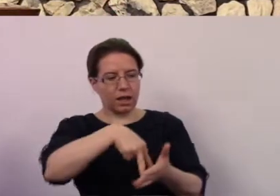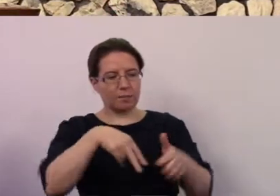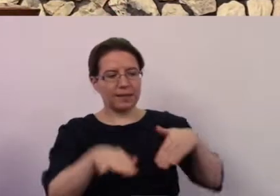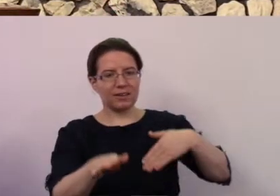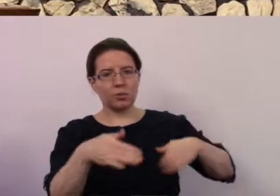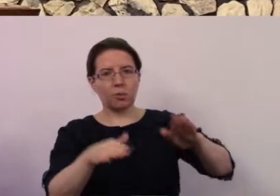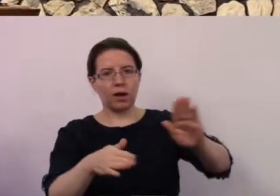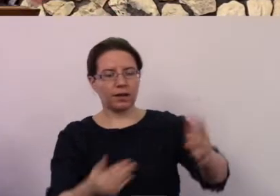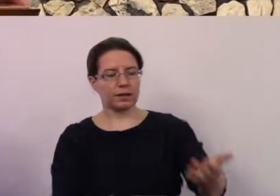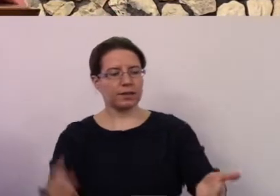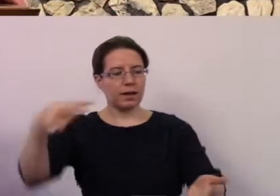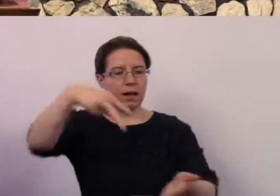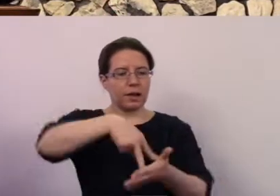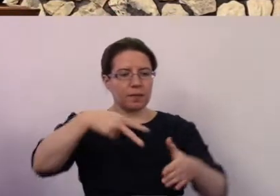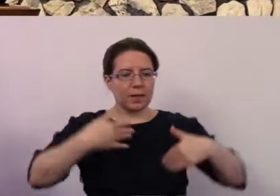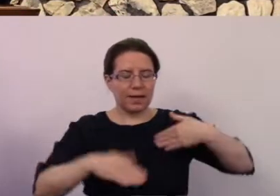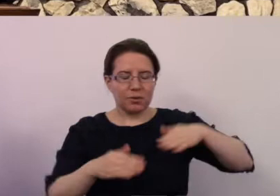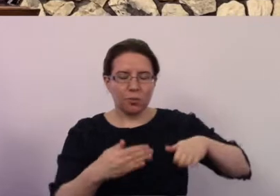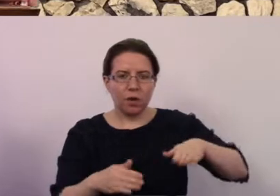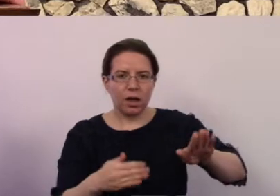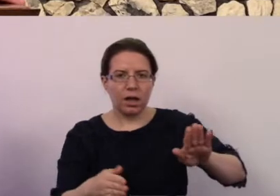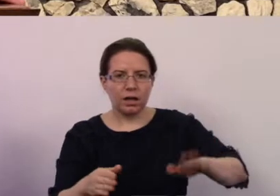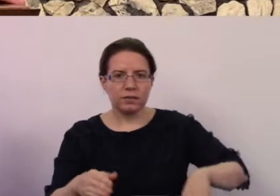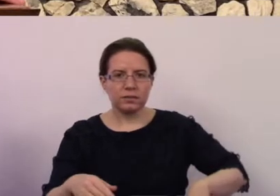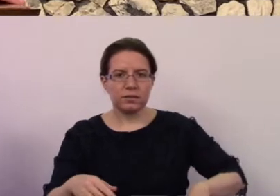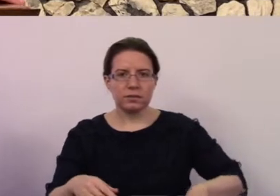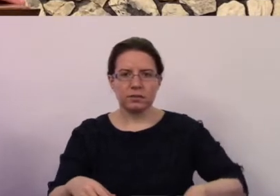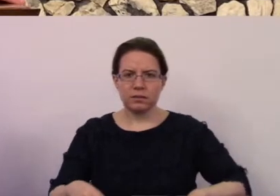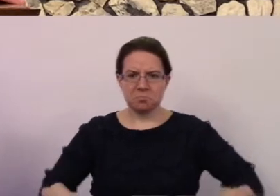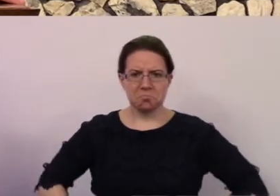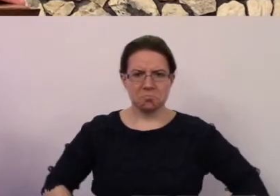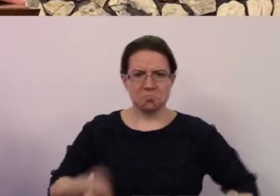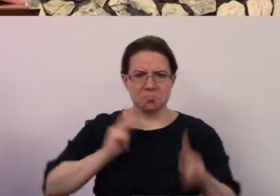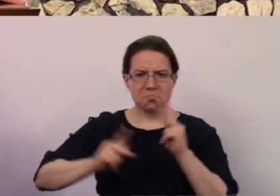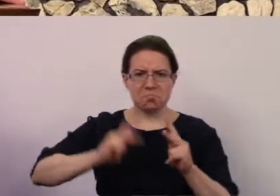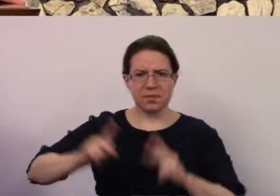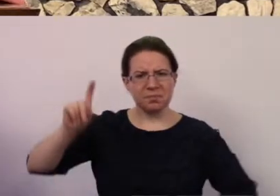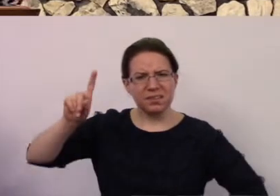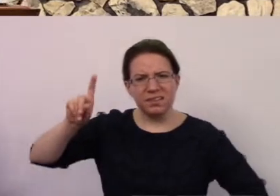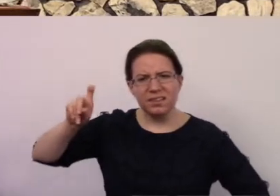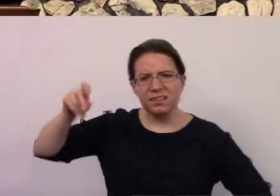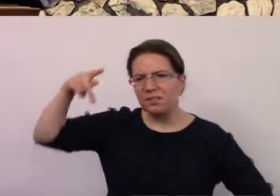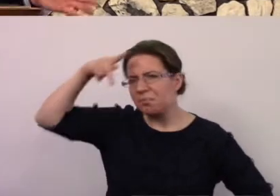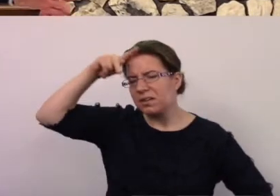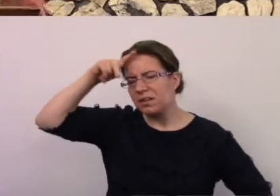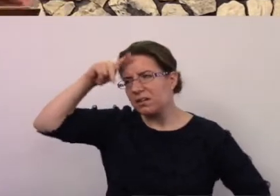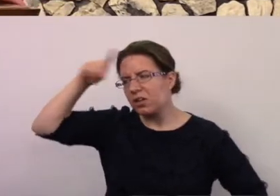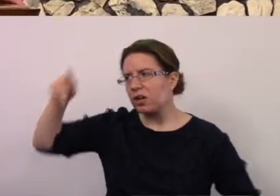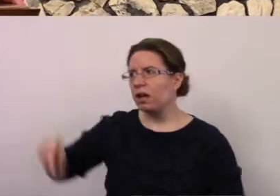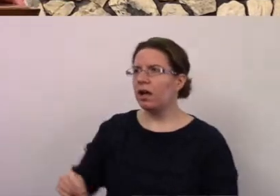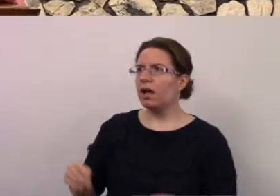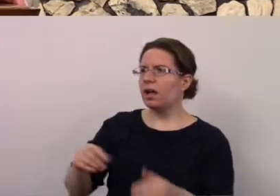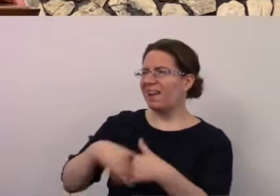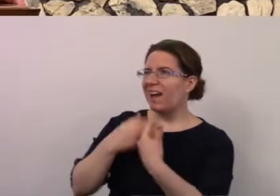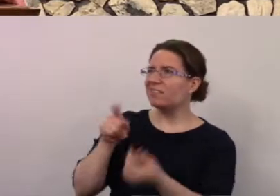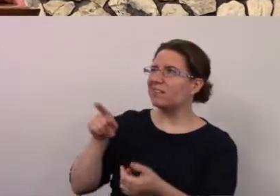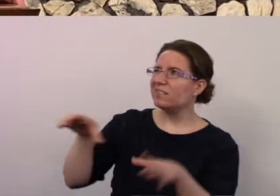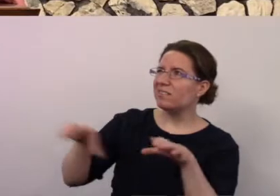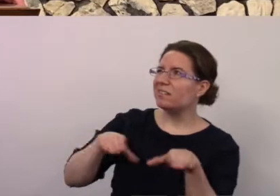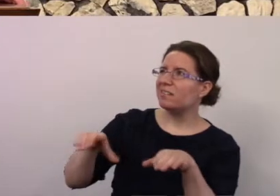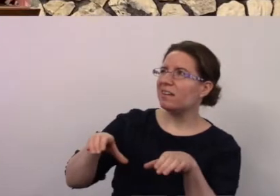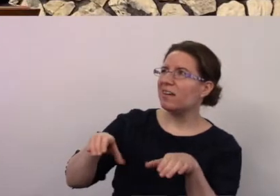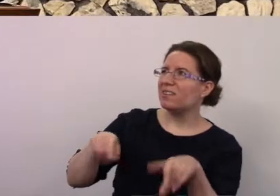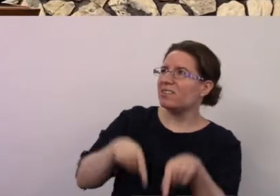was lame, and he told him to get up and walk, that man got up and walked. And then Peter was questioned, how did this man